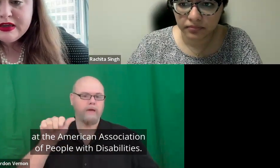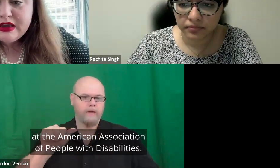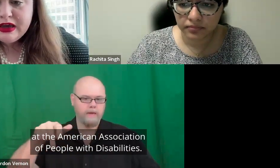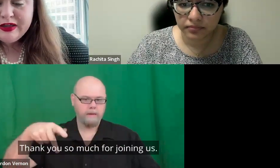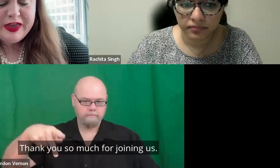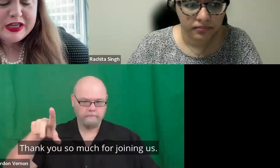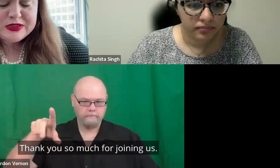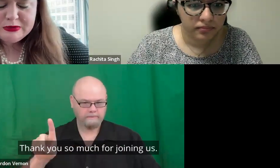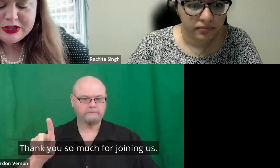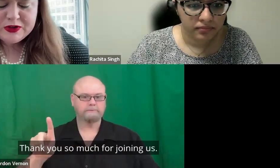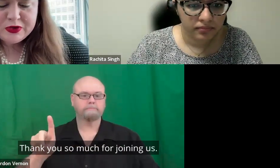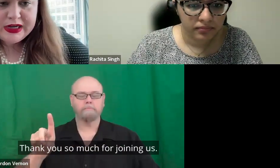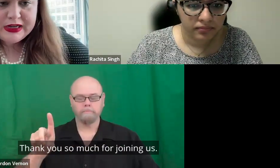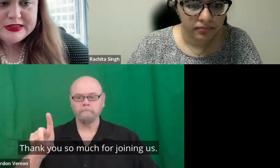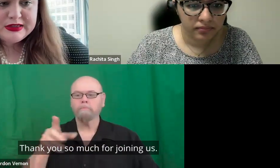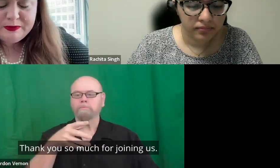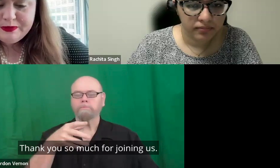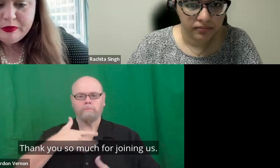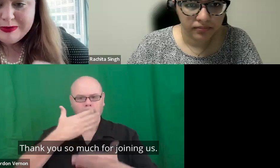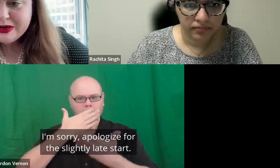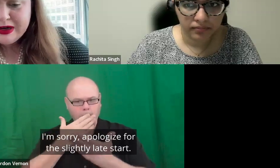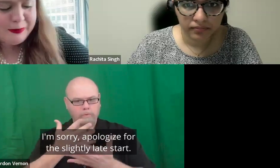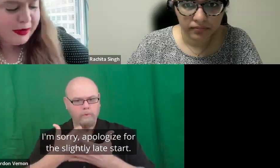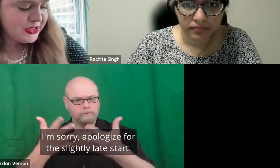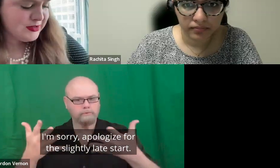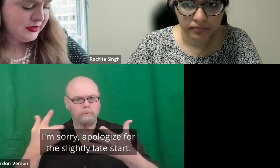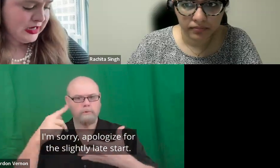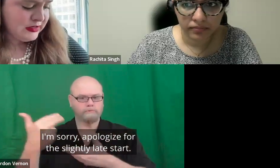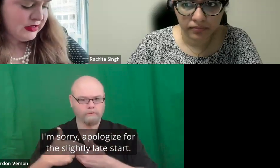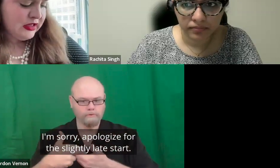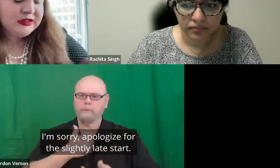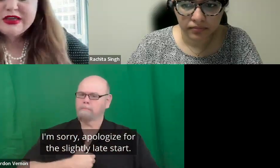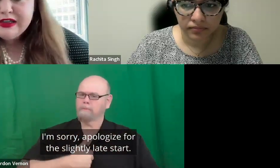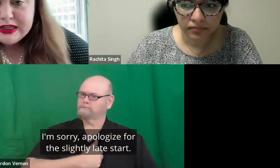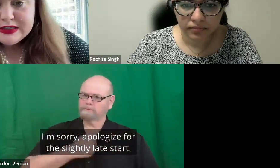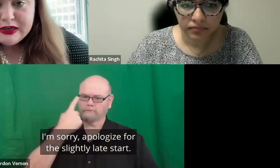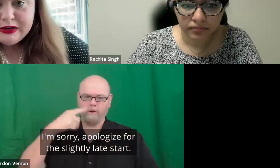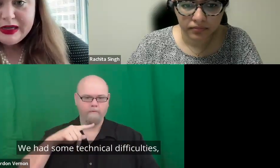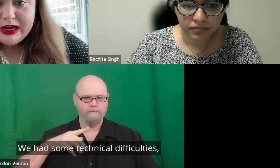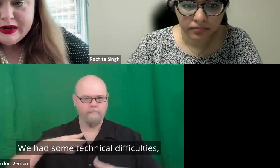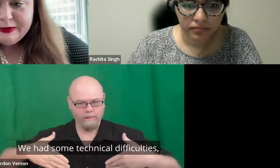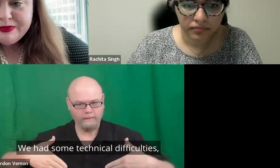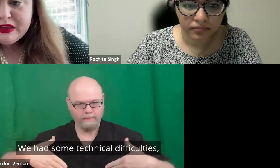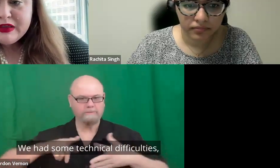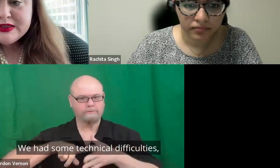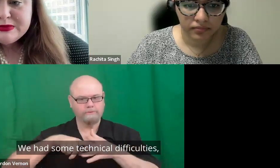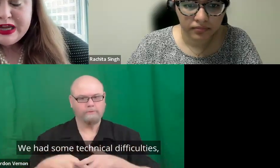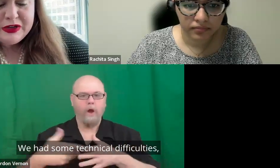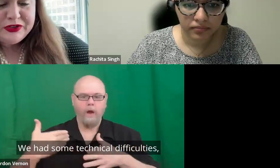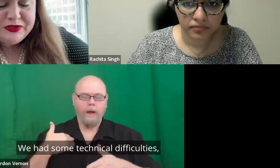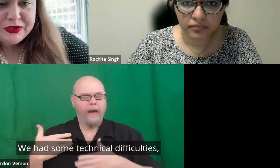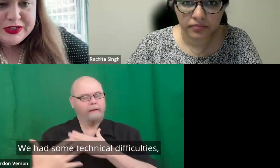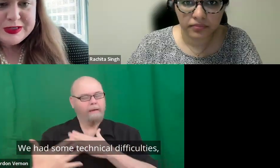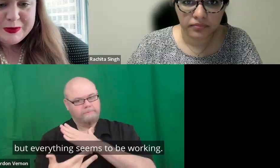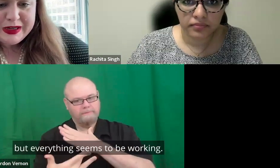Disabilities. Thank you so much for joining us. Apologize for the slightly late start. We had some